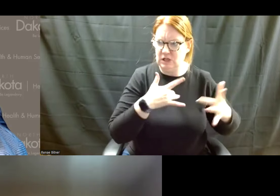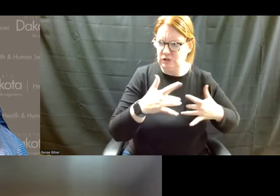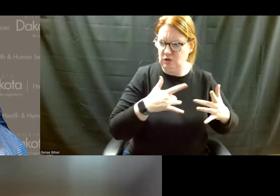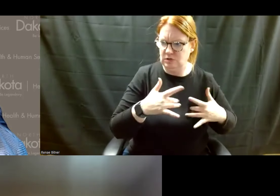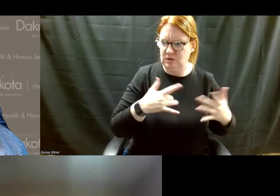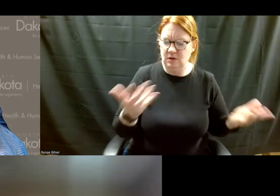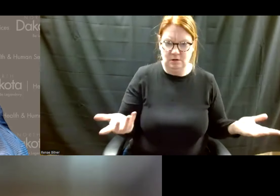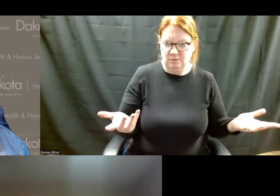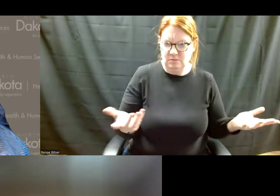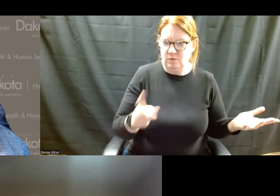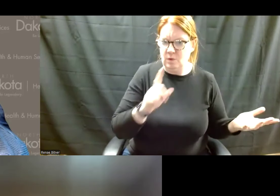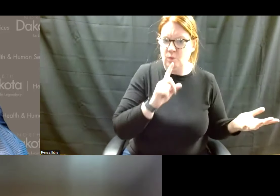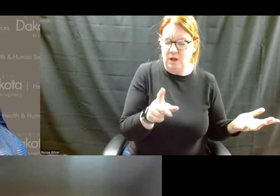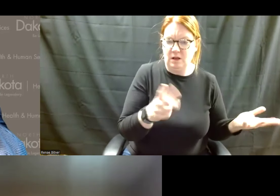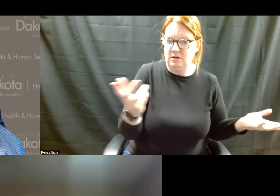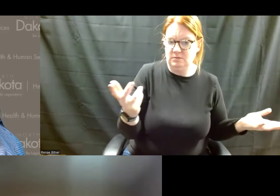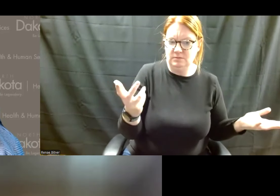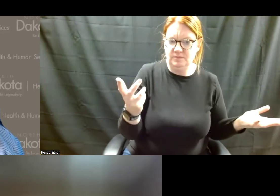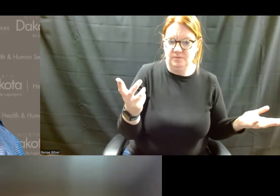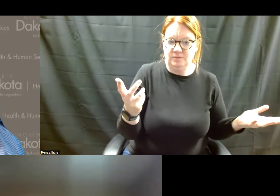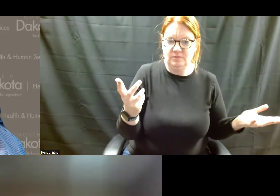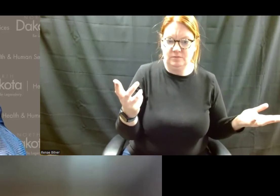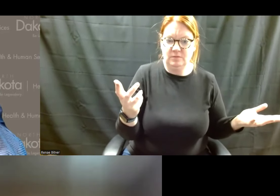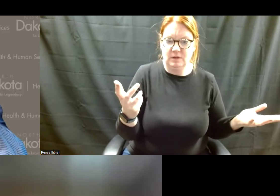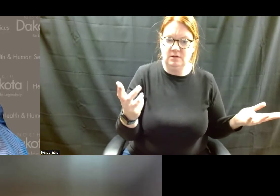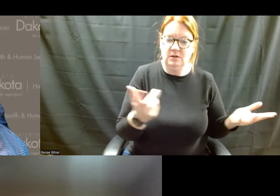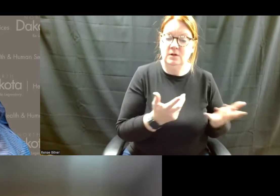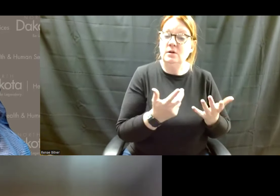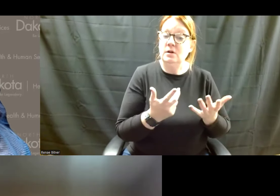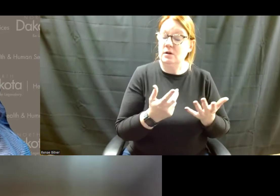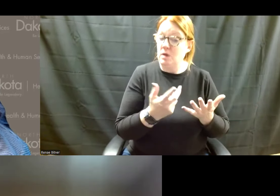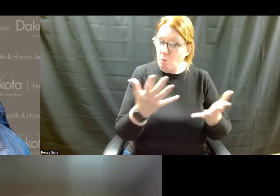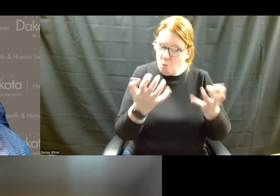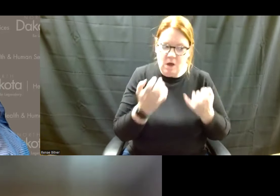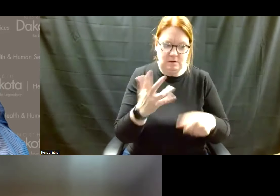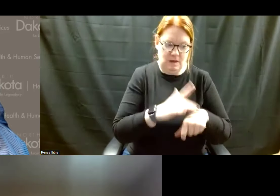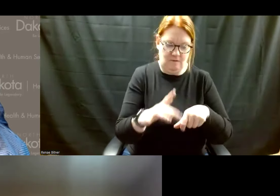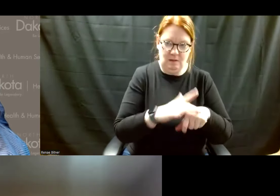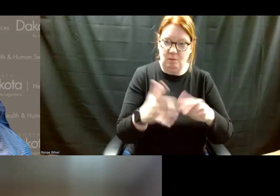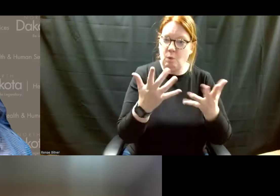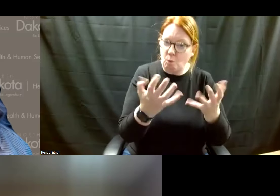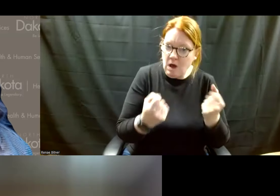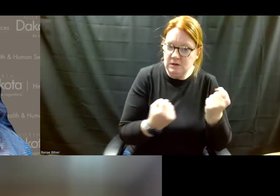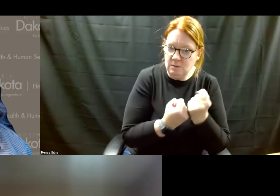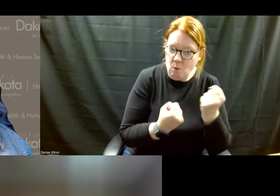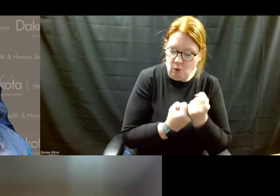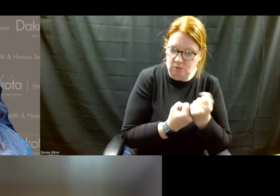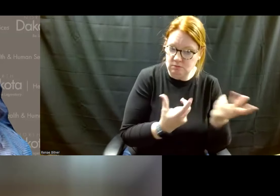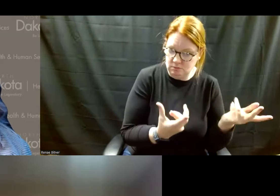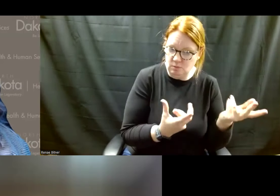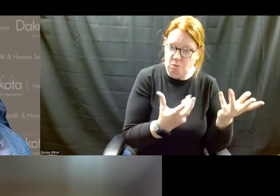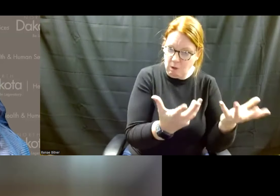too? So we really do, we want to be that resource. We want to be that support. We do not